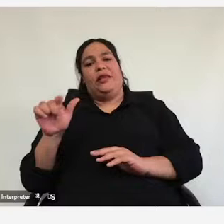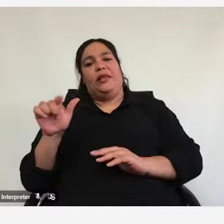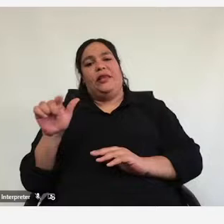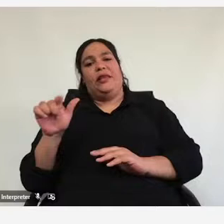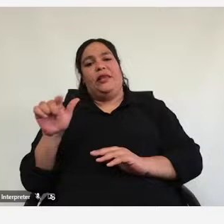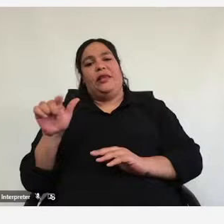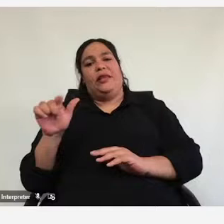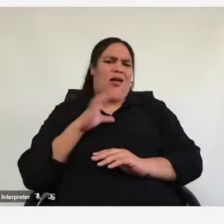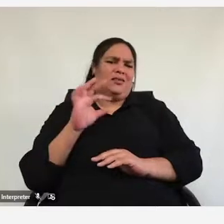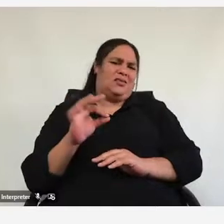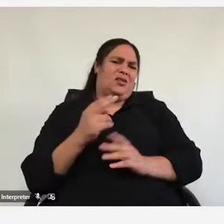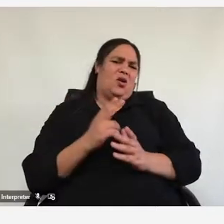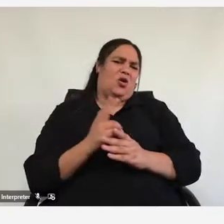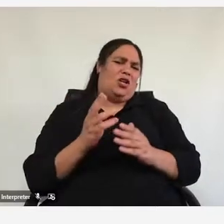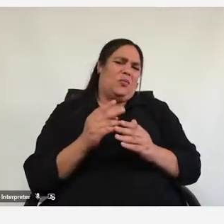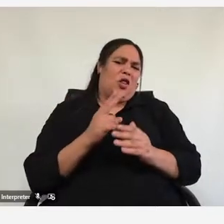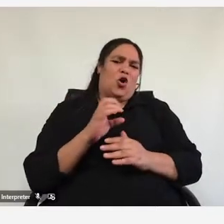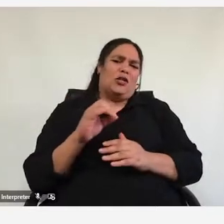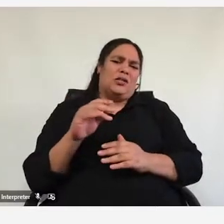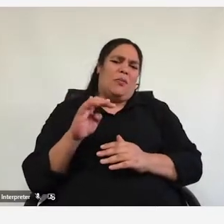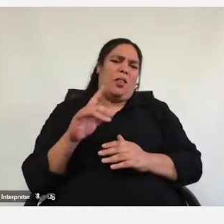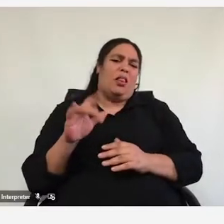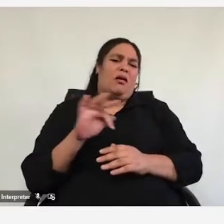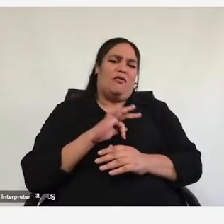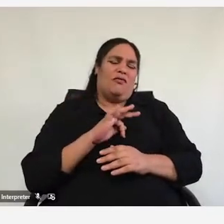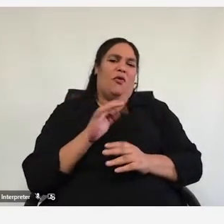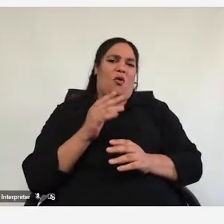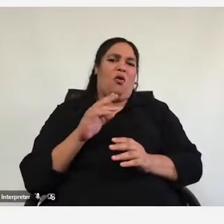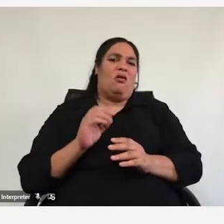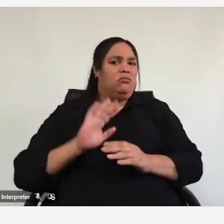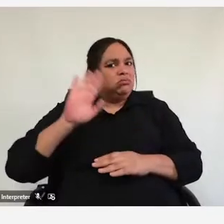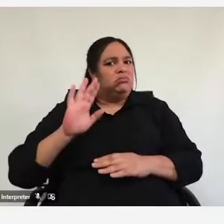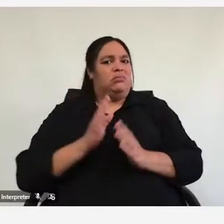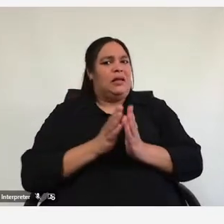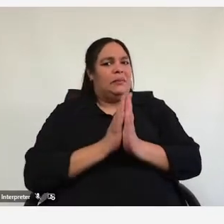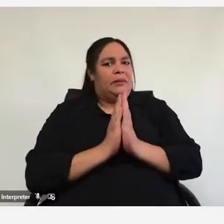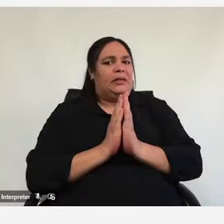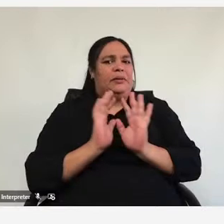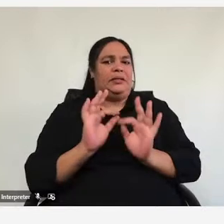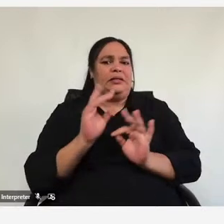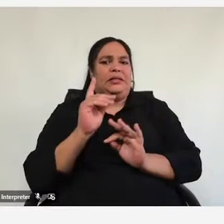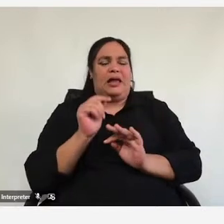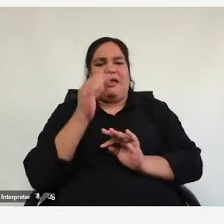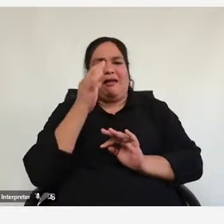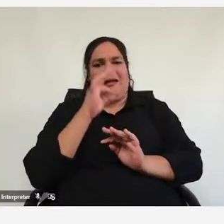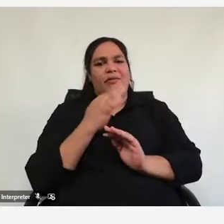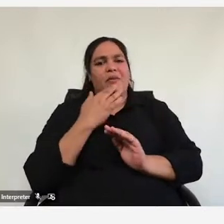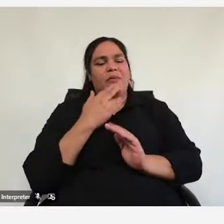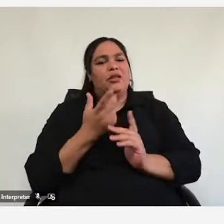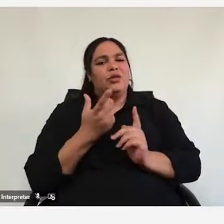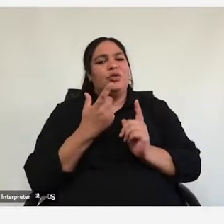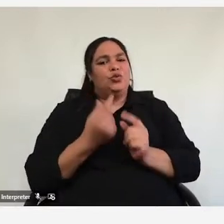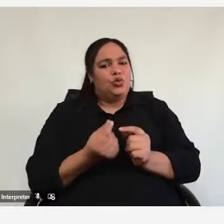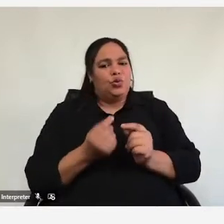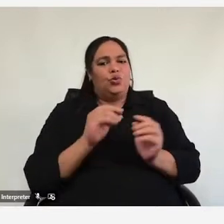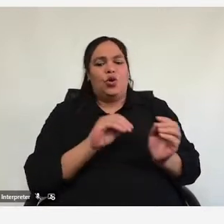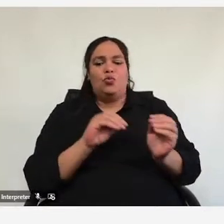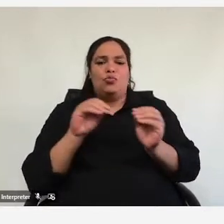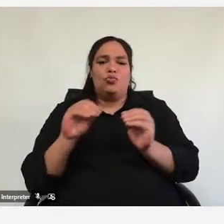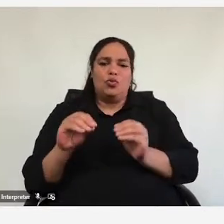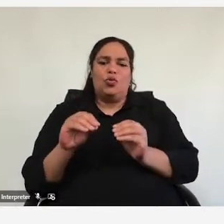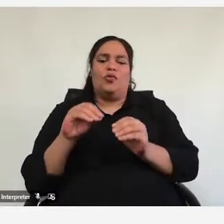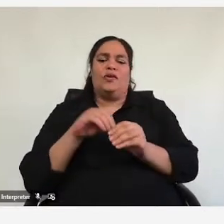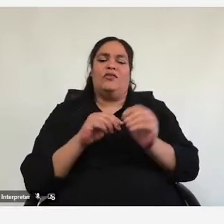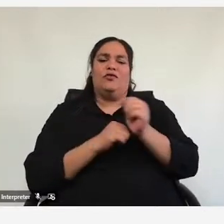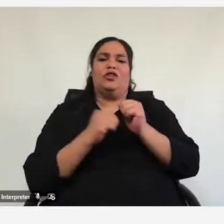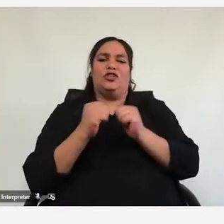why Honorable Constable will always be raising and pleading with this DA government to actually move